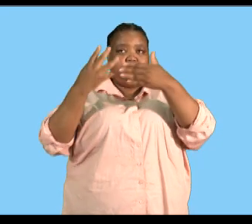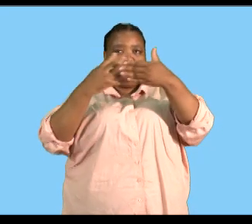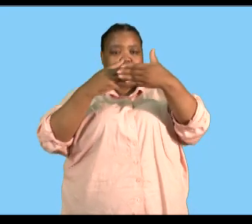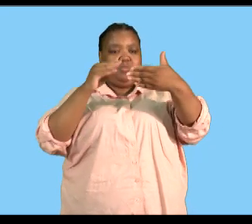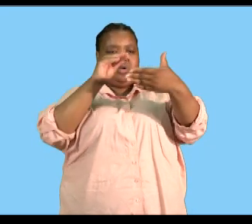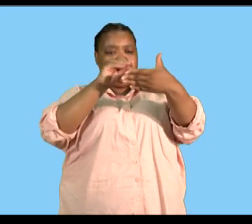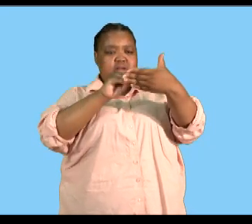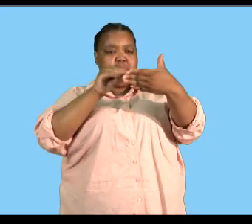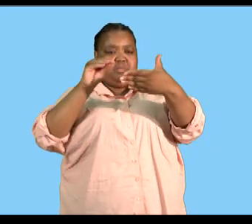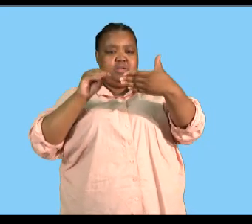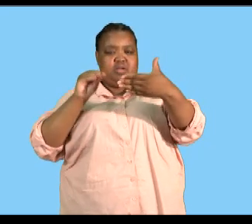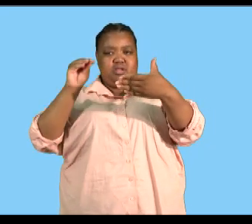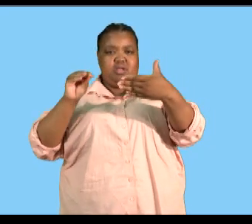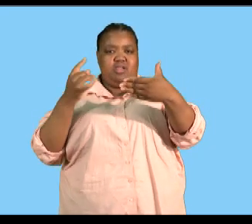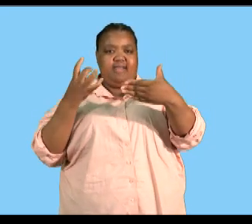2,